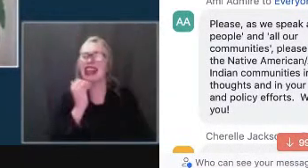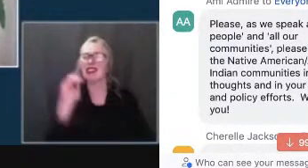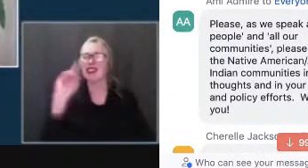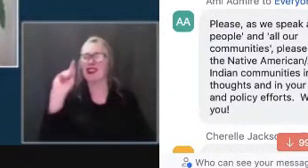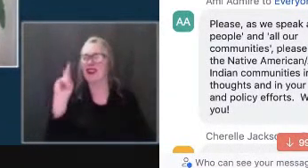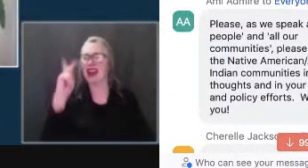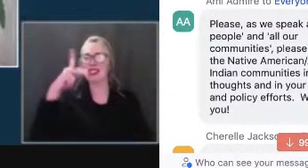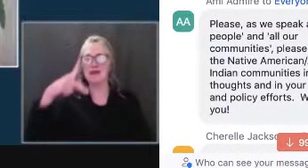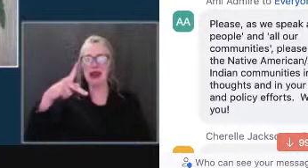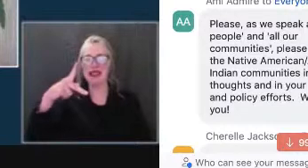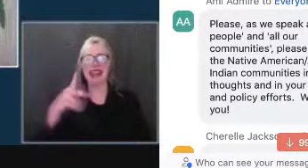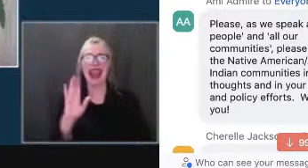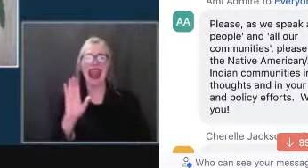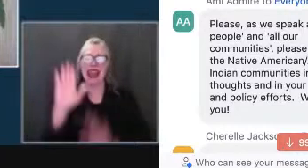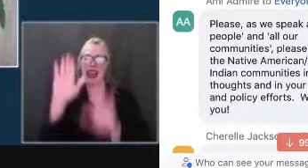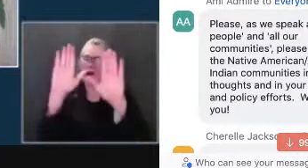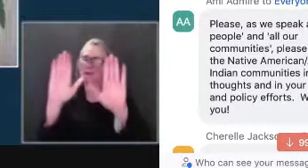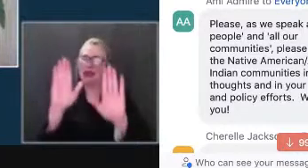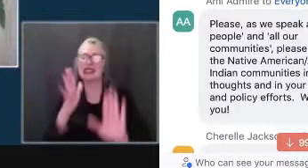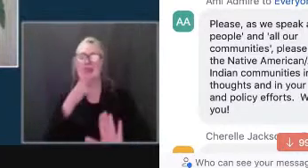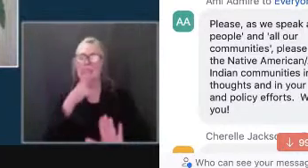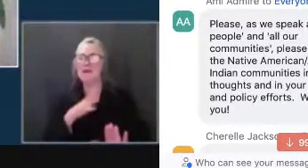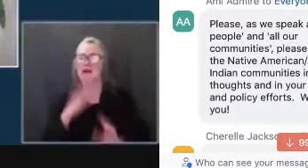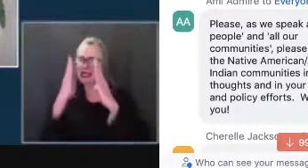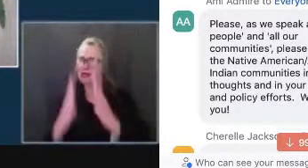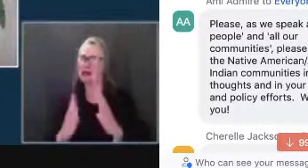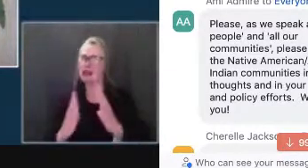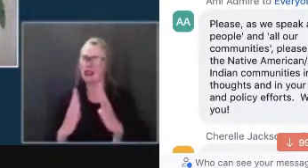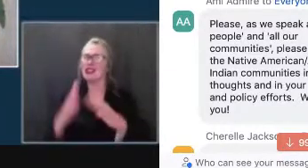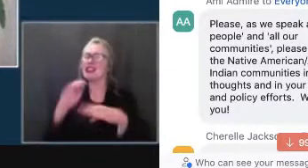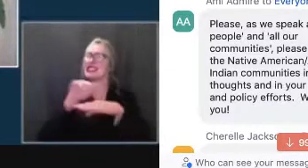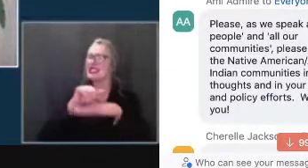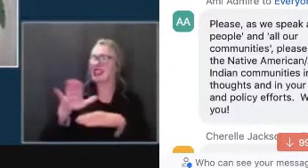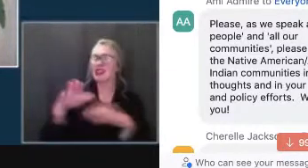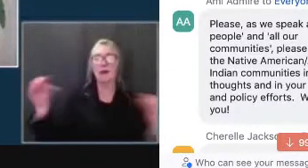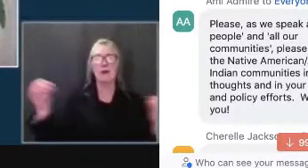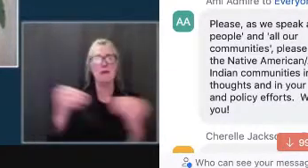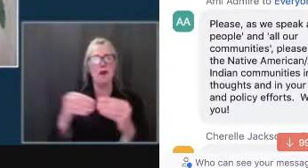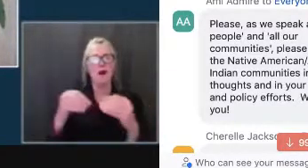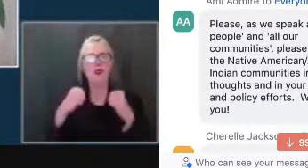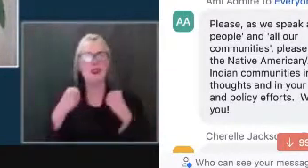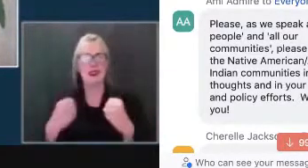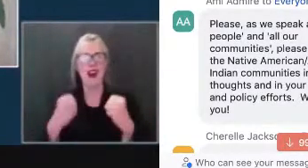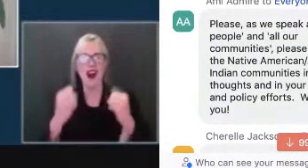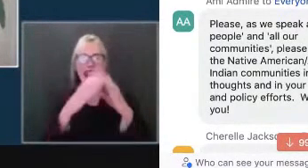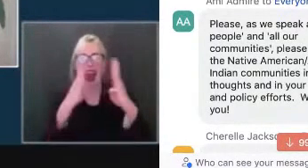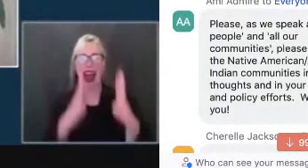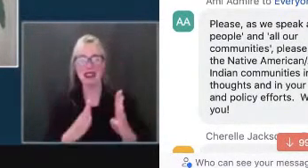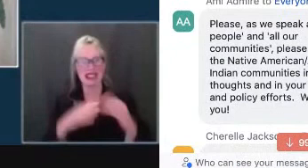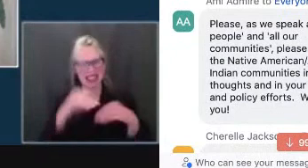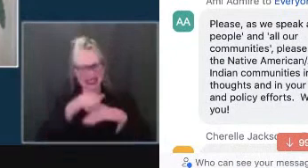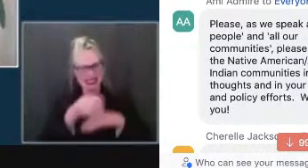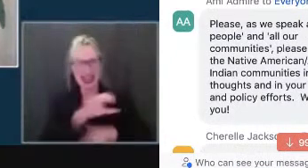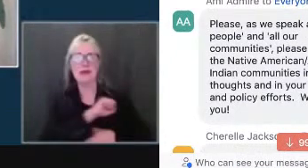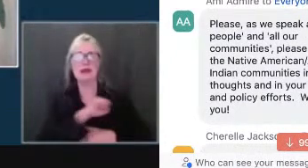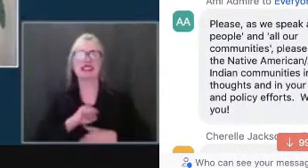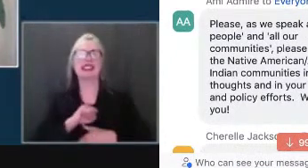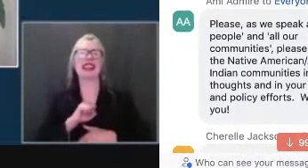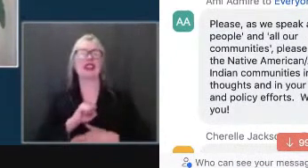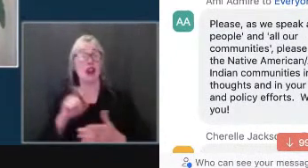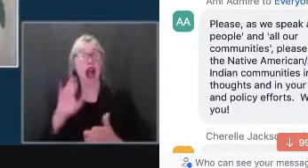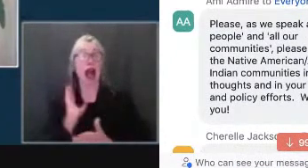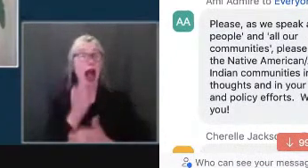and our amazing Madam Speaker a stronger House and a Senate that can deliver on the change we all want to